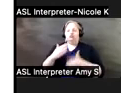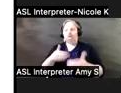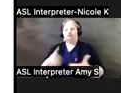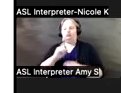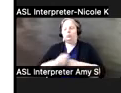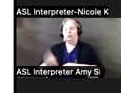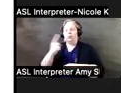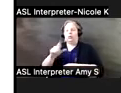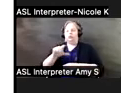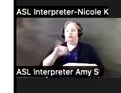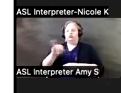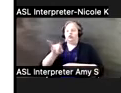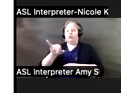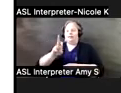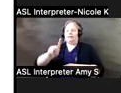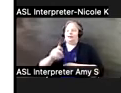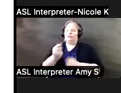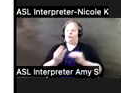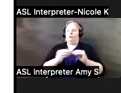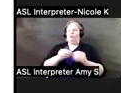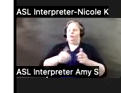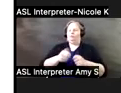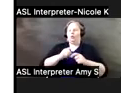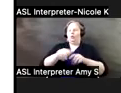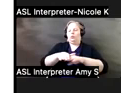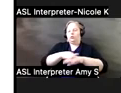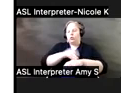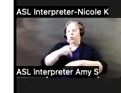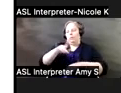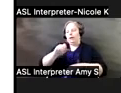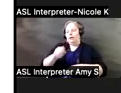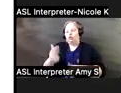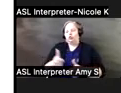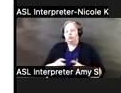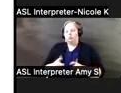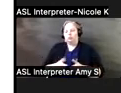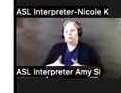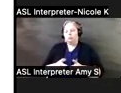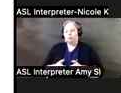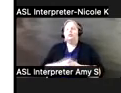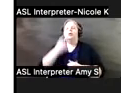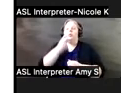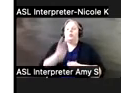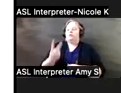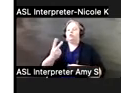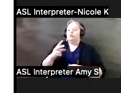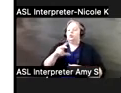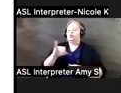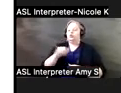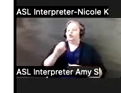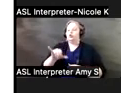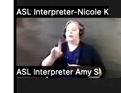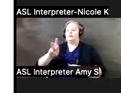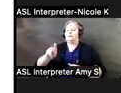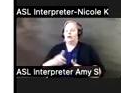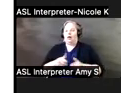single joystick and a couple more buttons, or slow paced two joystick games. Whenever you add two joysticks, games become a lot more complicated